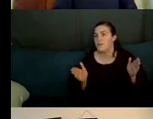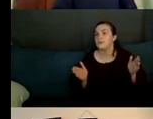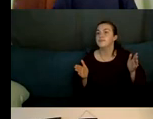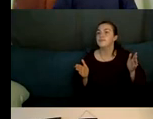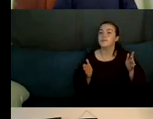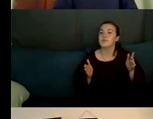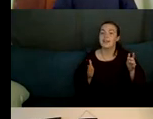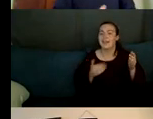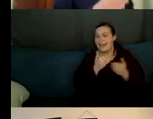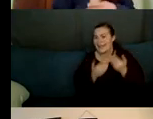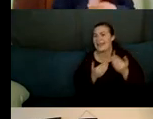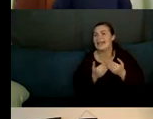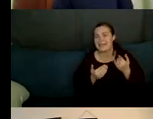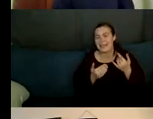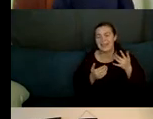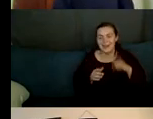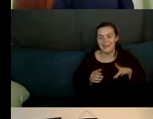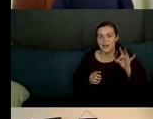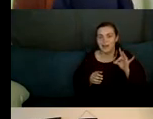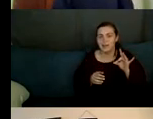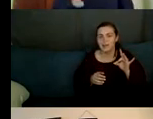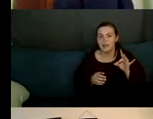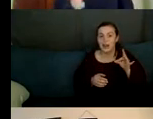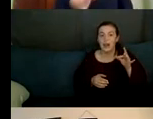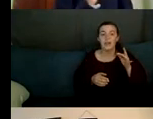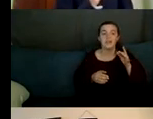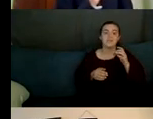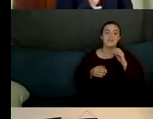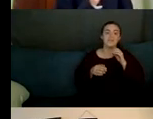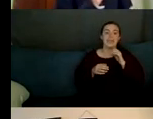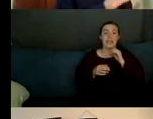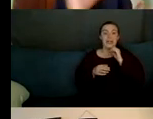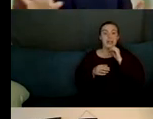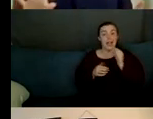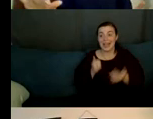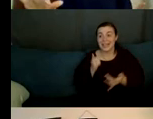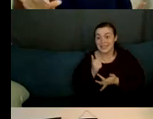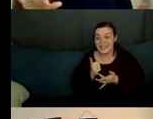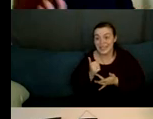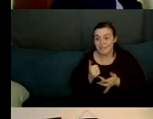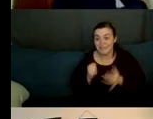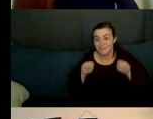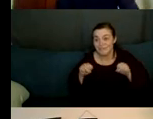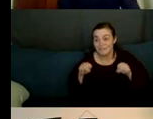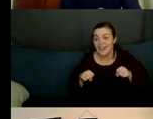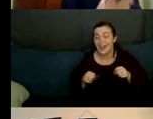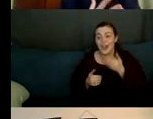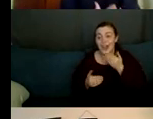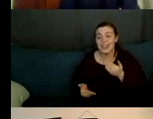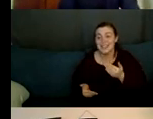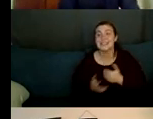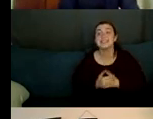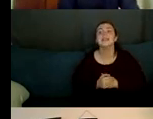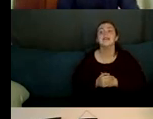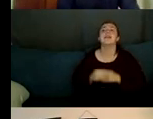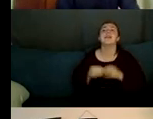easy to find so that your least tech savvy person can just kind of click and show up and have that person help